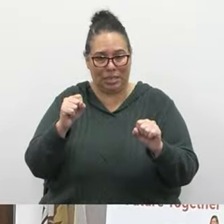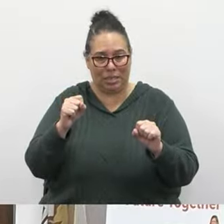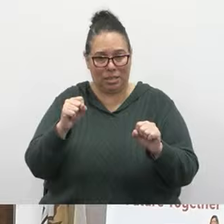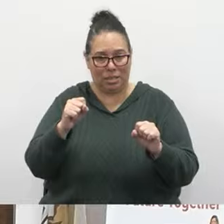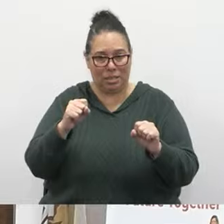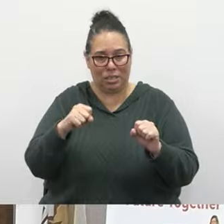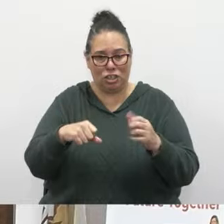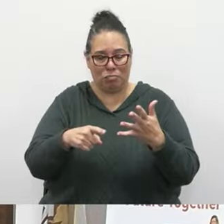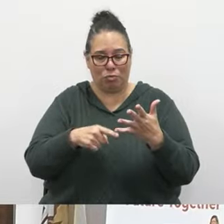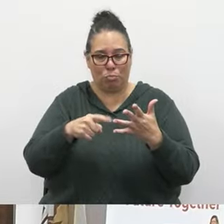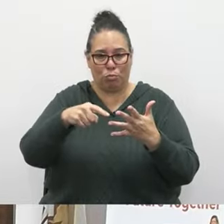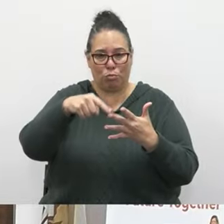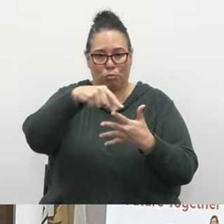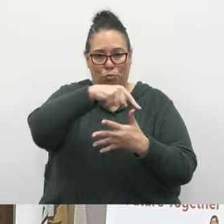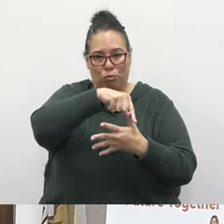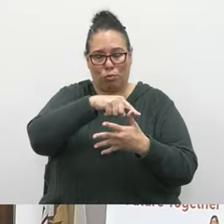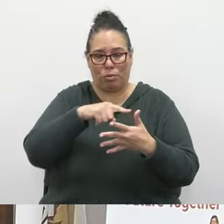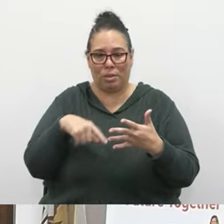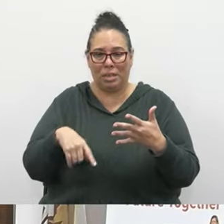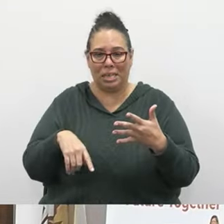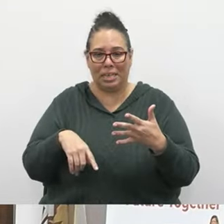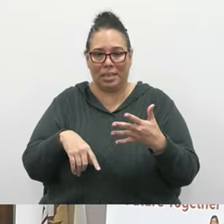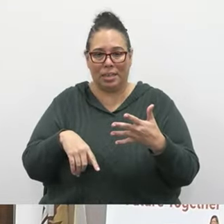call vote.